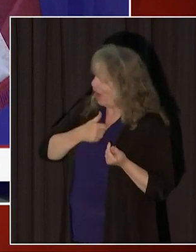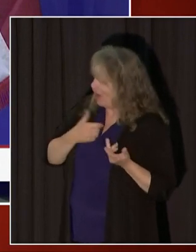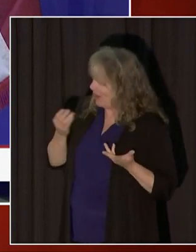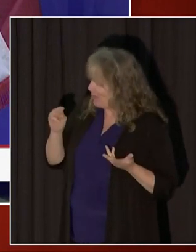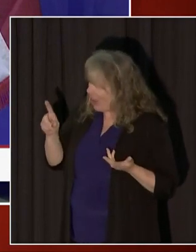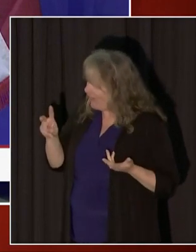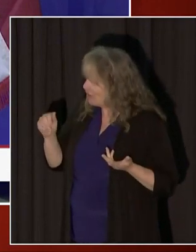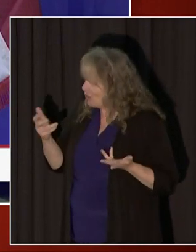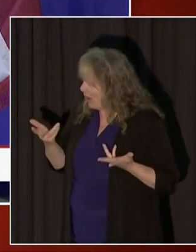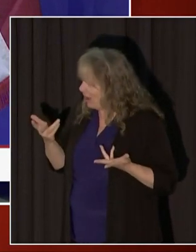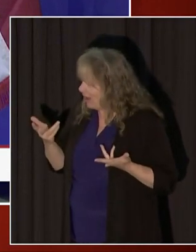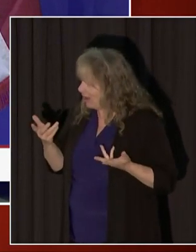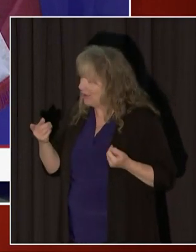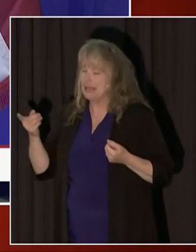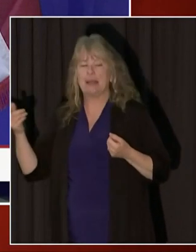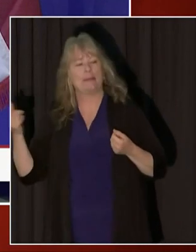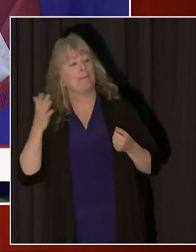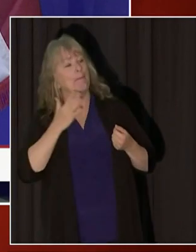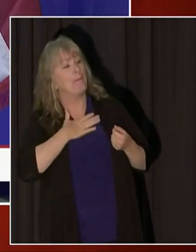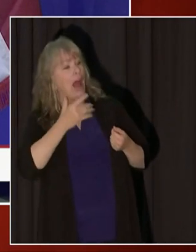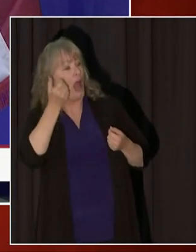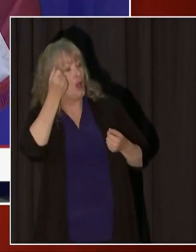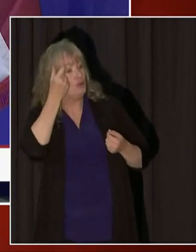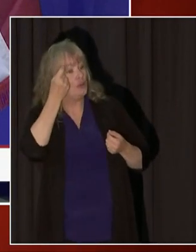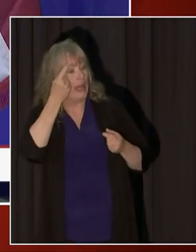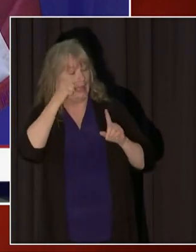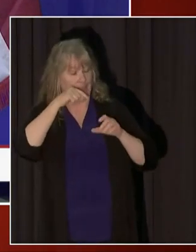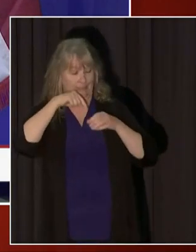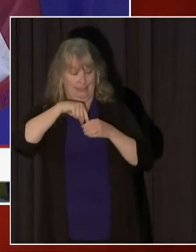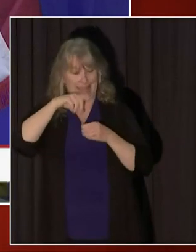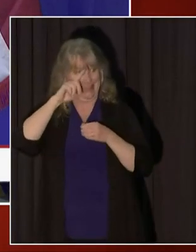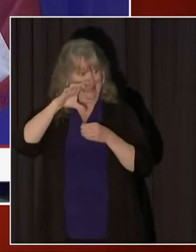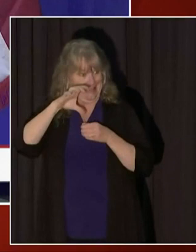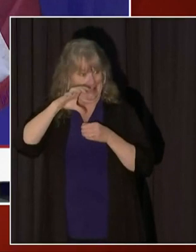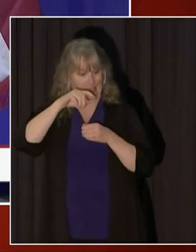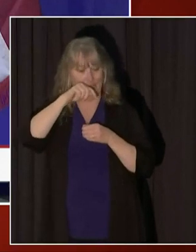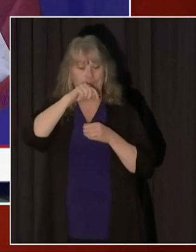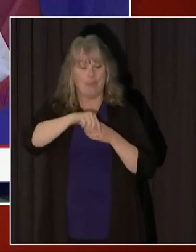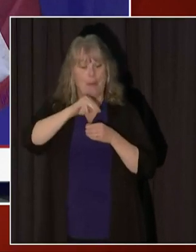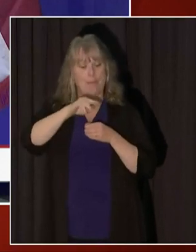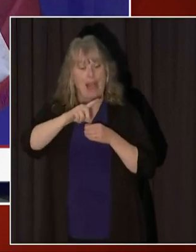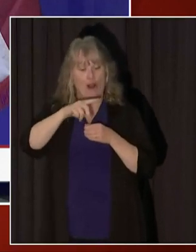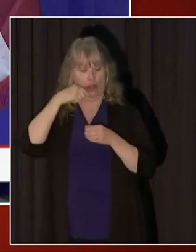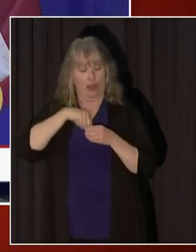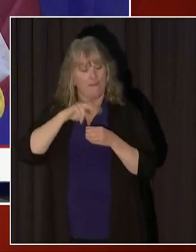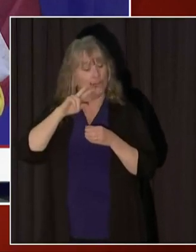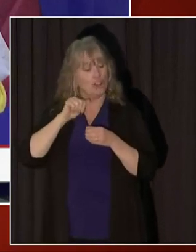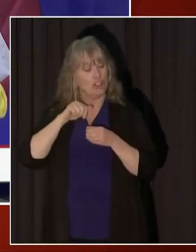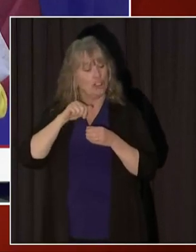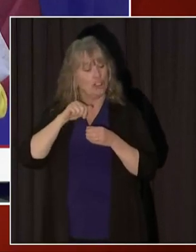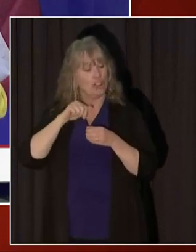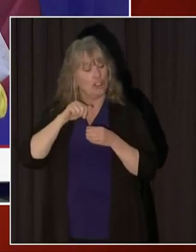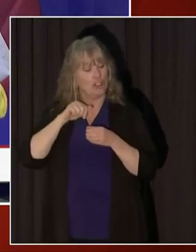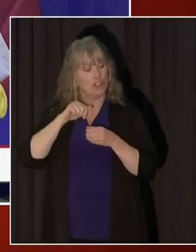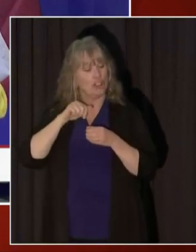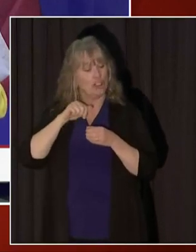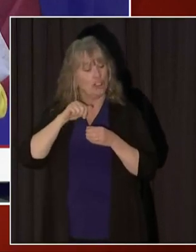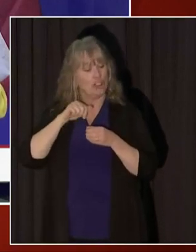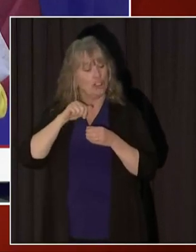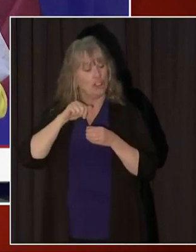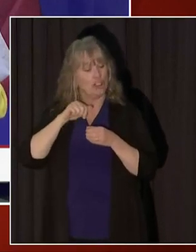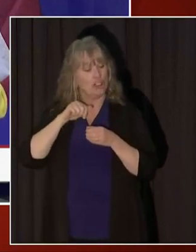The fact that my understanding is that the suburbs of DC, for the most part, are not going to be opening up as the